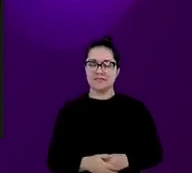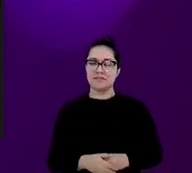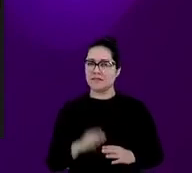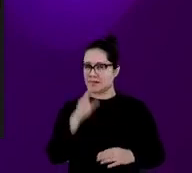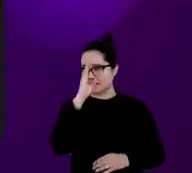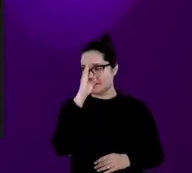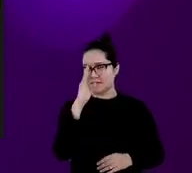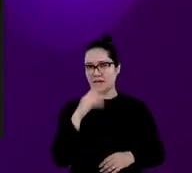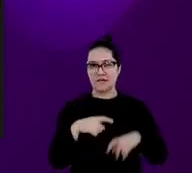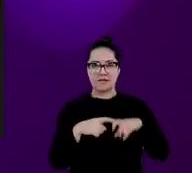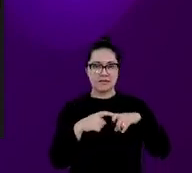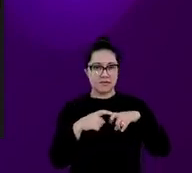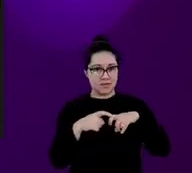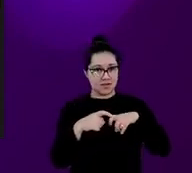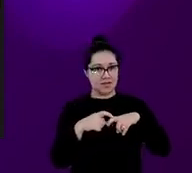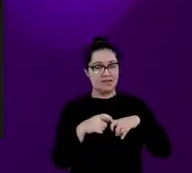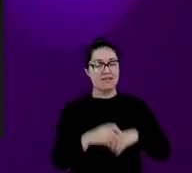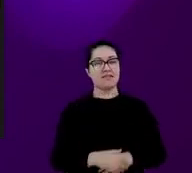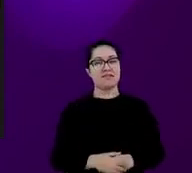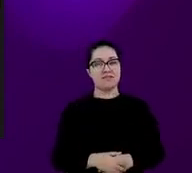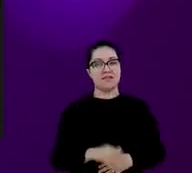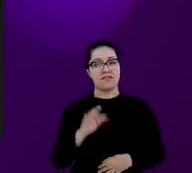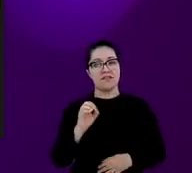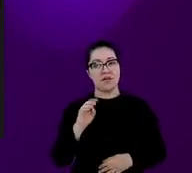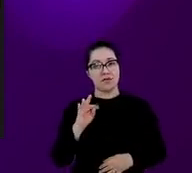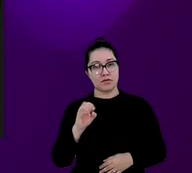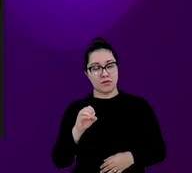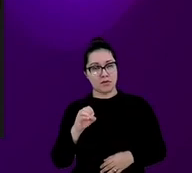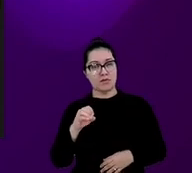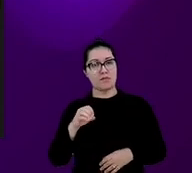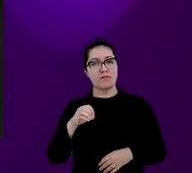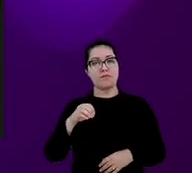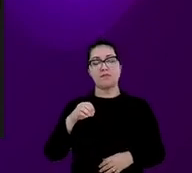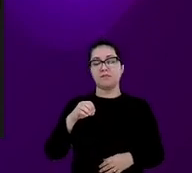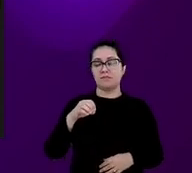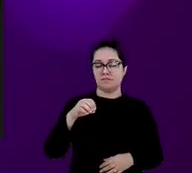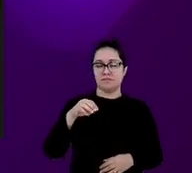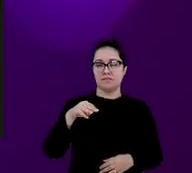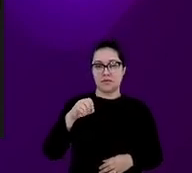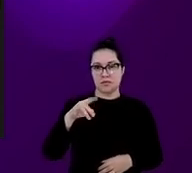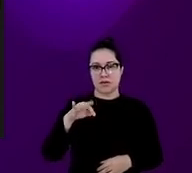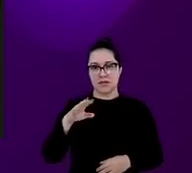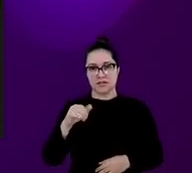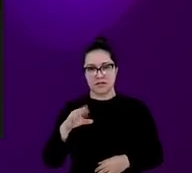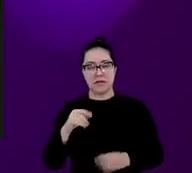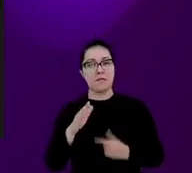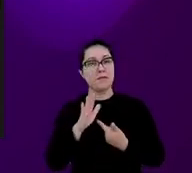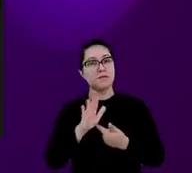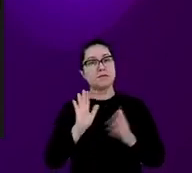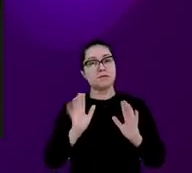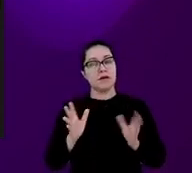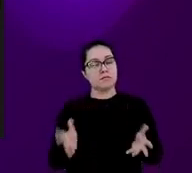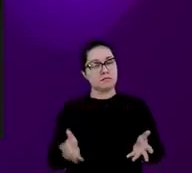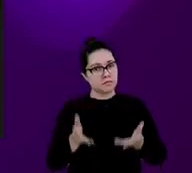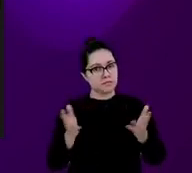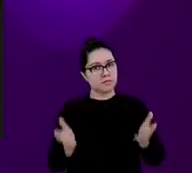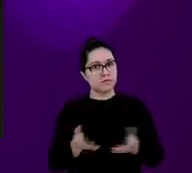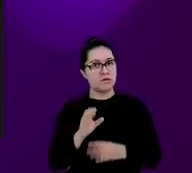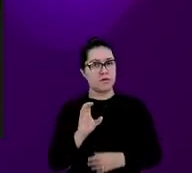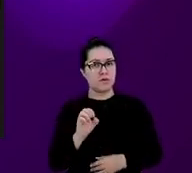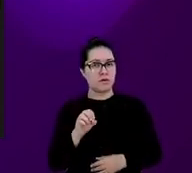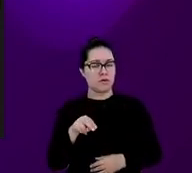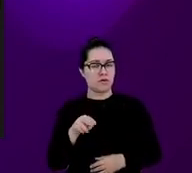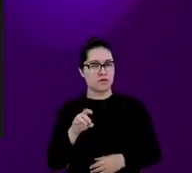in vitro, PBM stimulates chondrocytes. That's been shown many times. Mm-hmm. But I don't think